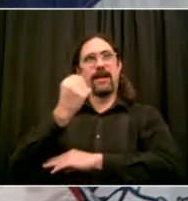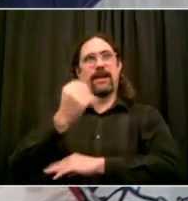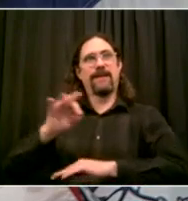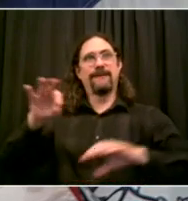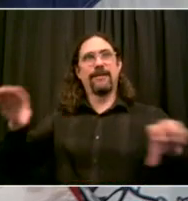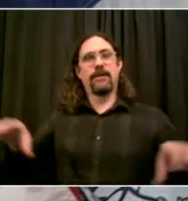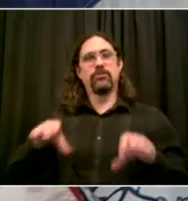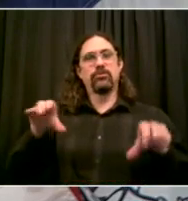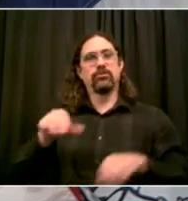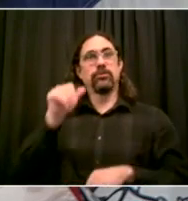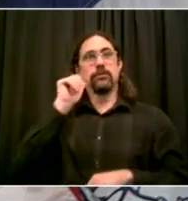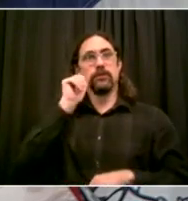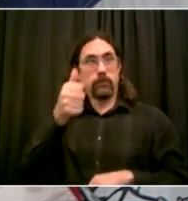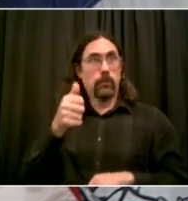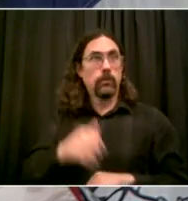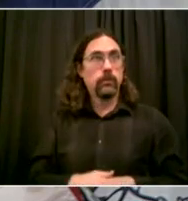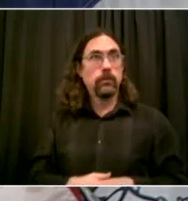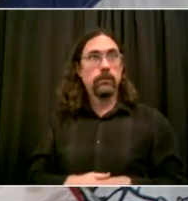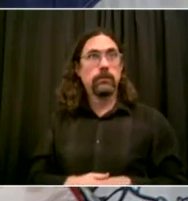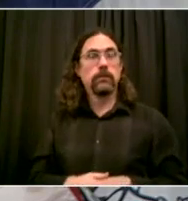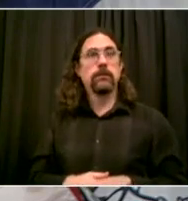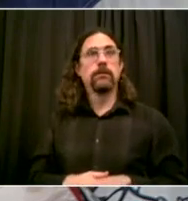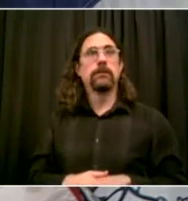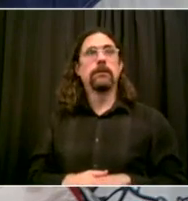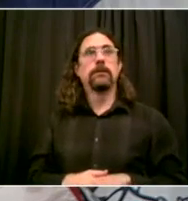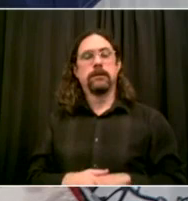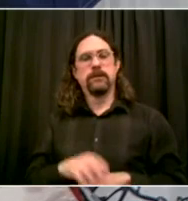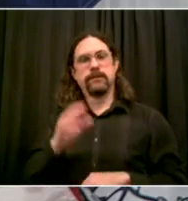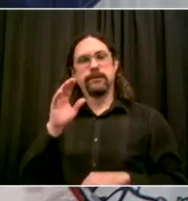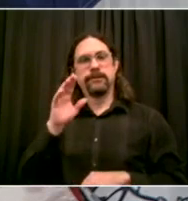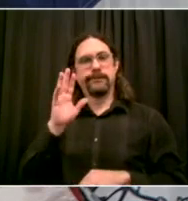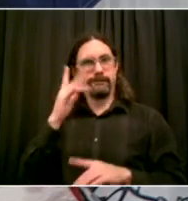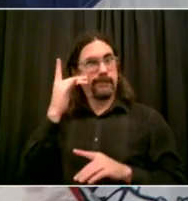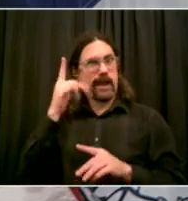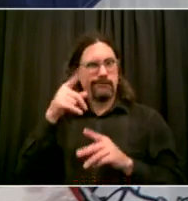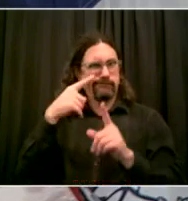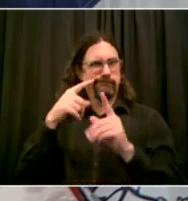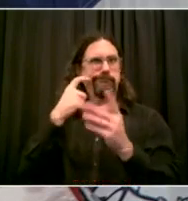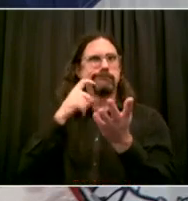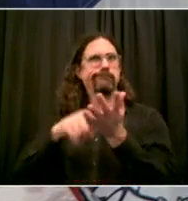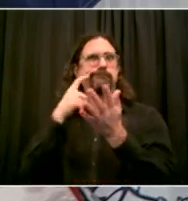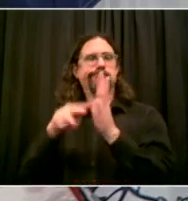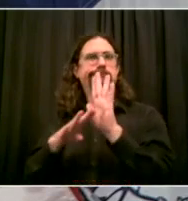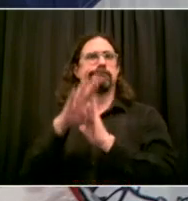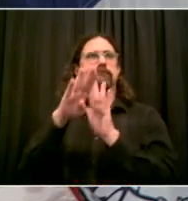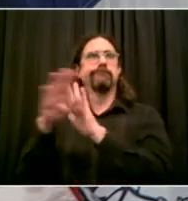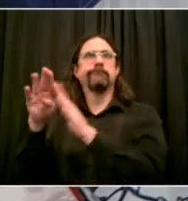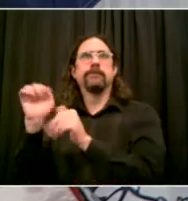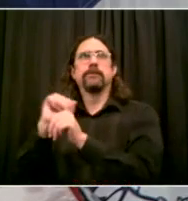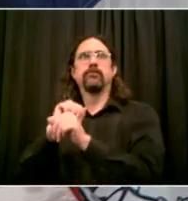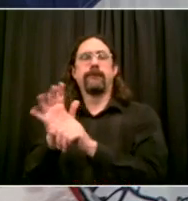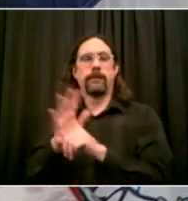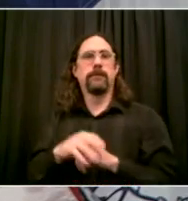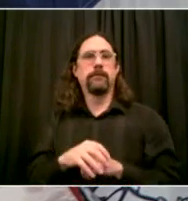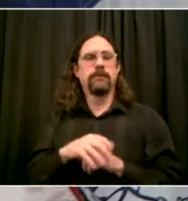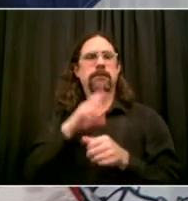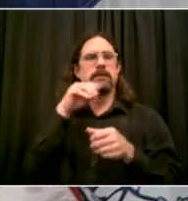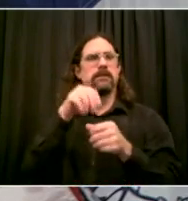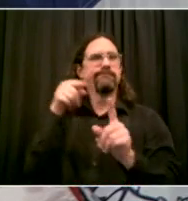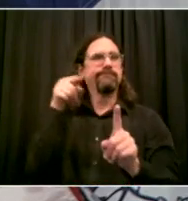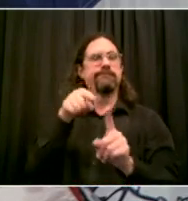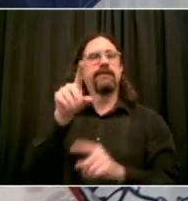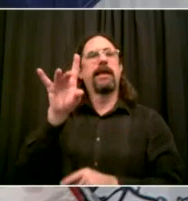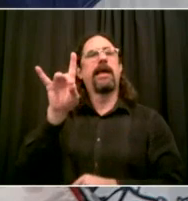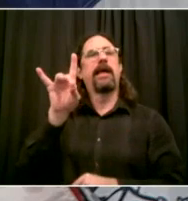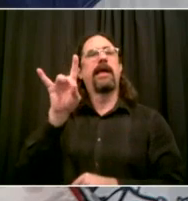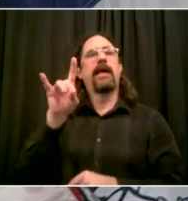3%. If you look at the Bronx, there's 7 zip codes that are above 3%. What are you guys